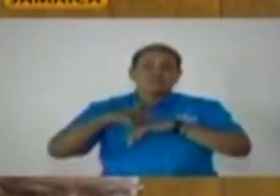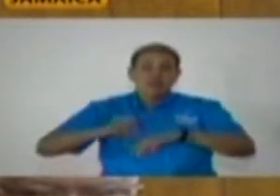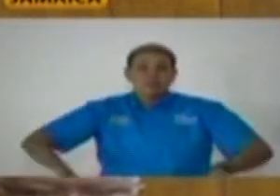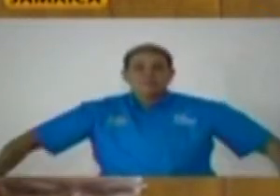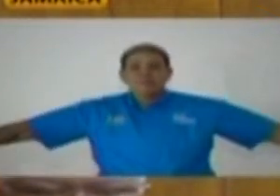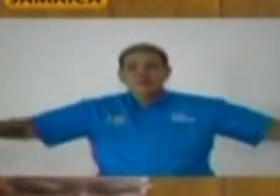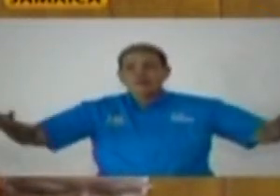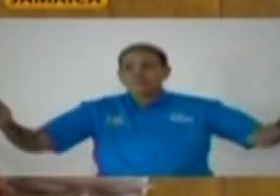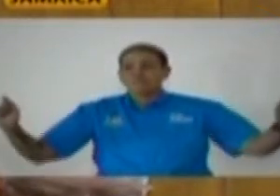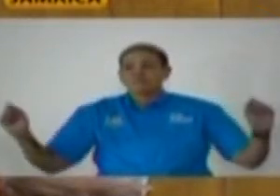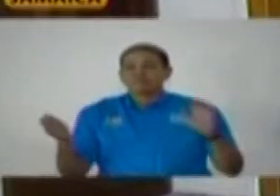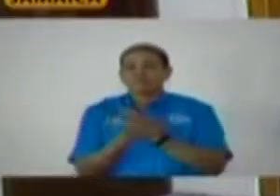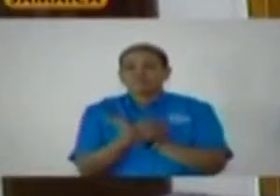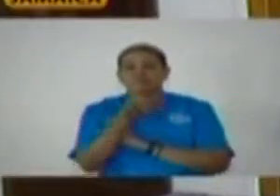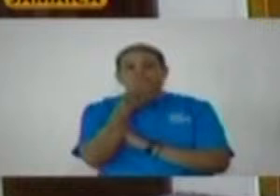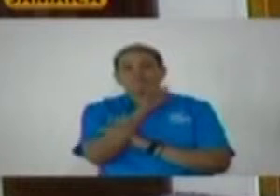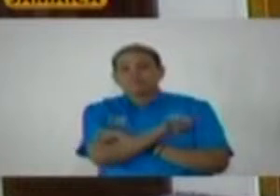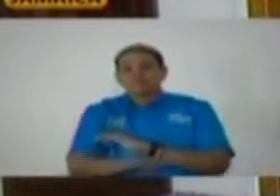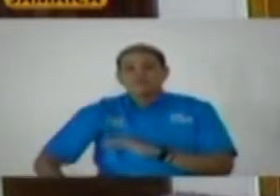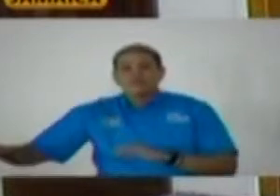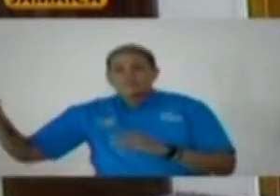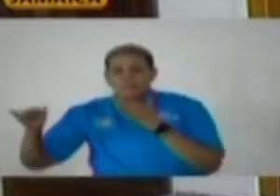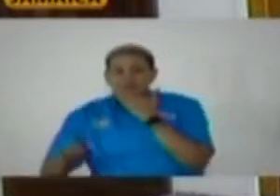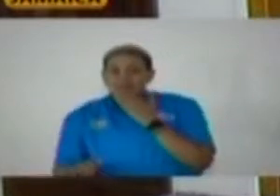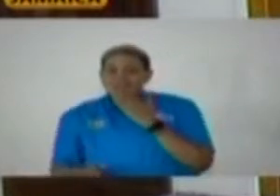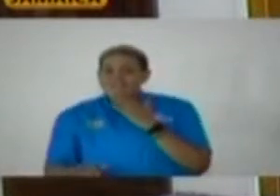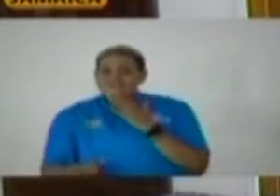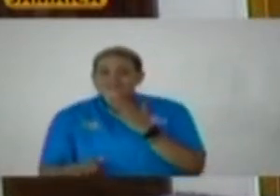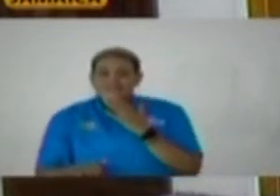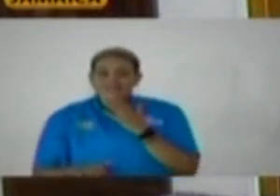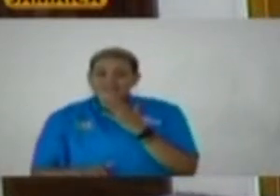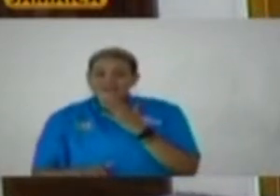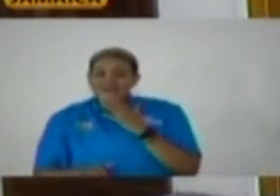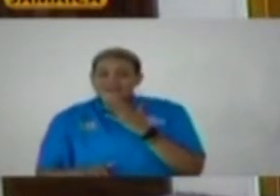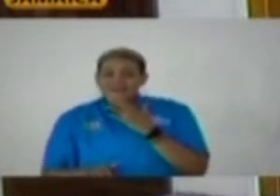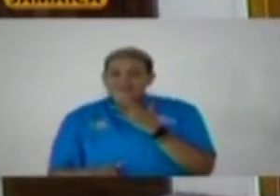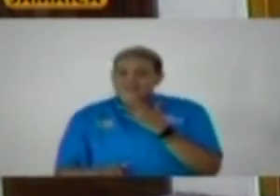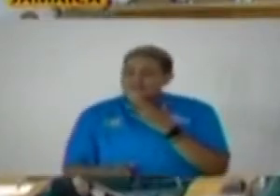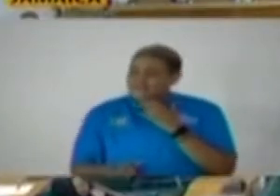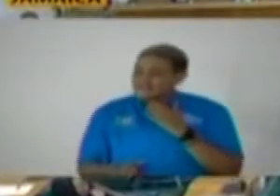can attract new skills. You, Minister,